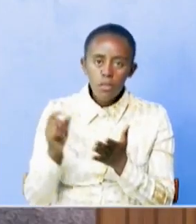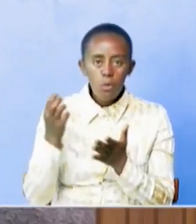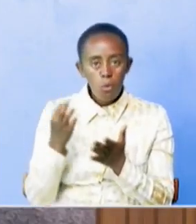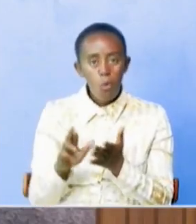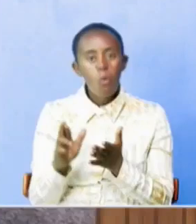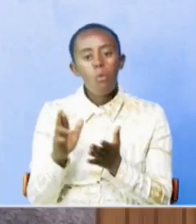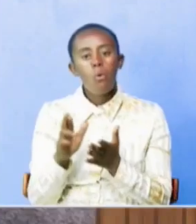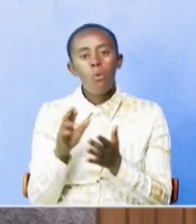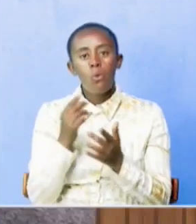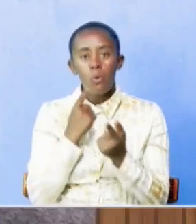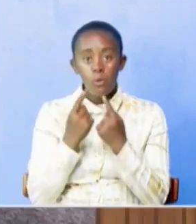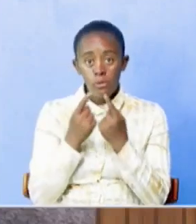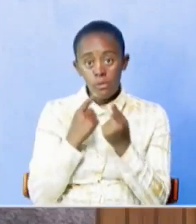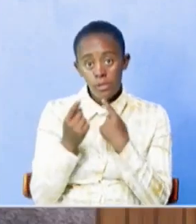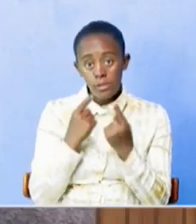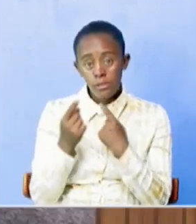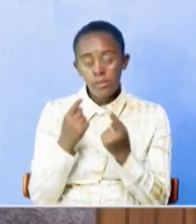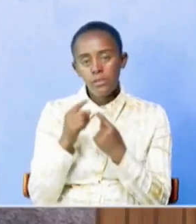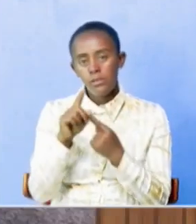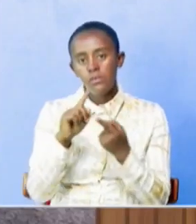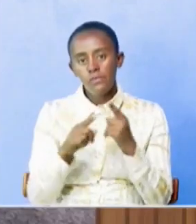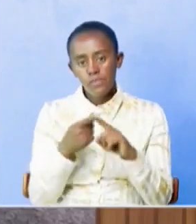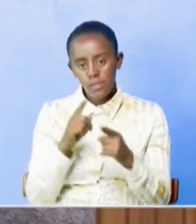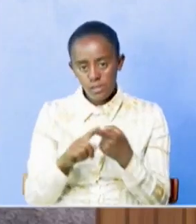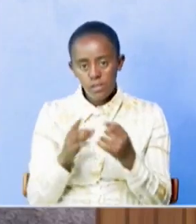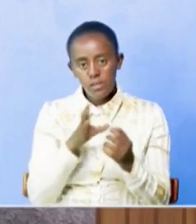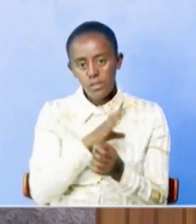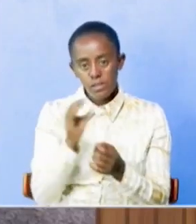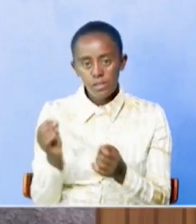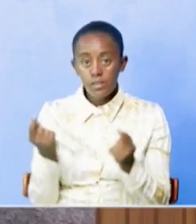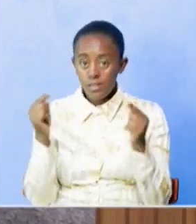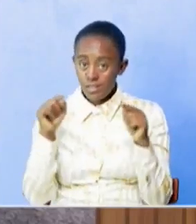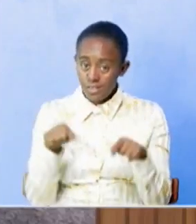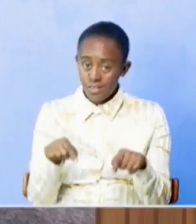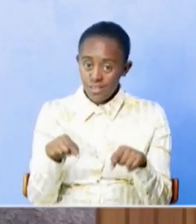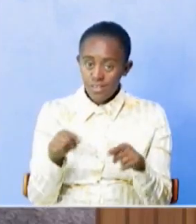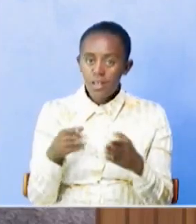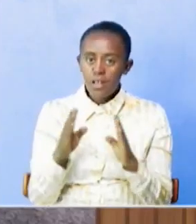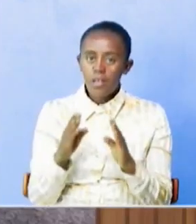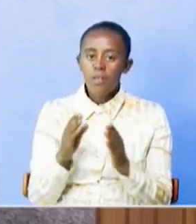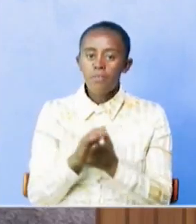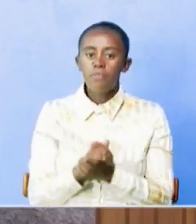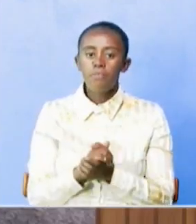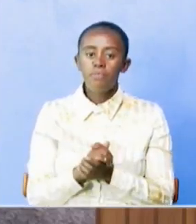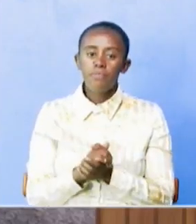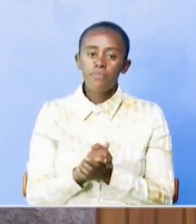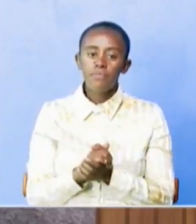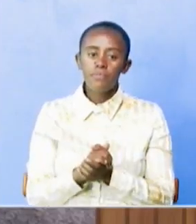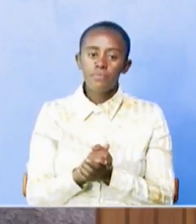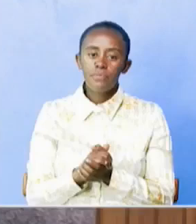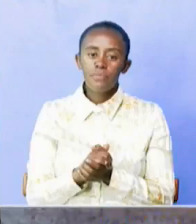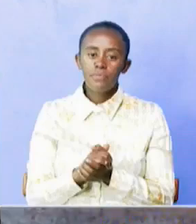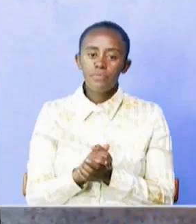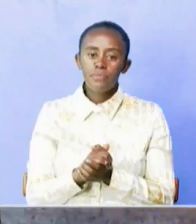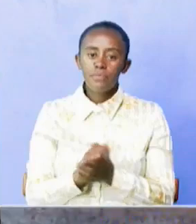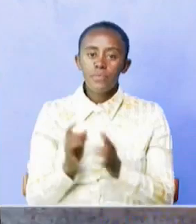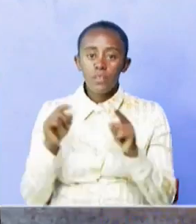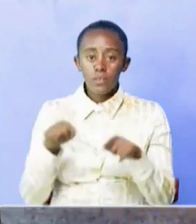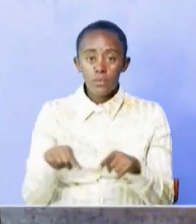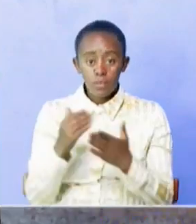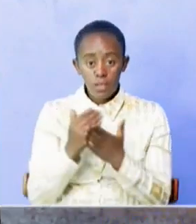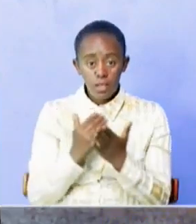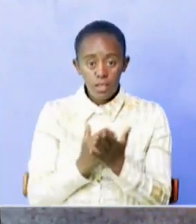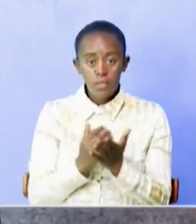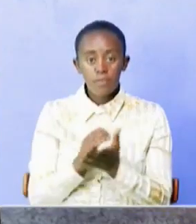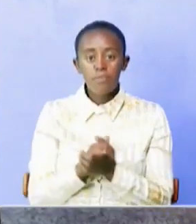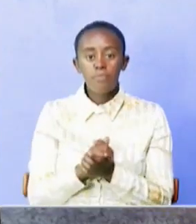even speaking sessions with your friends. And let's go to today's class. Today's lesson